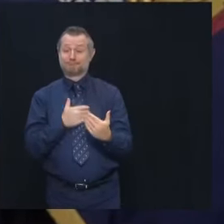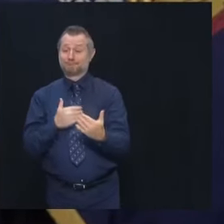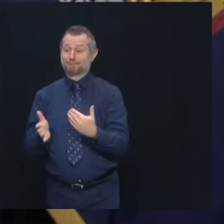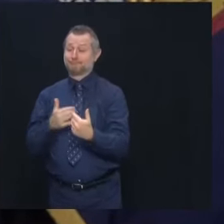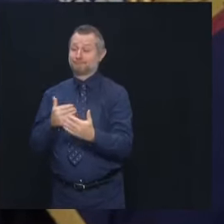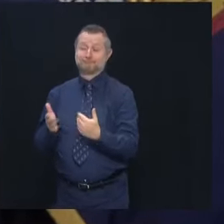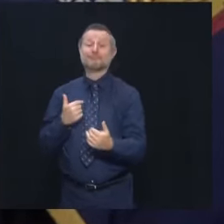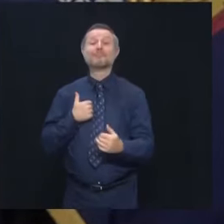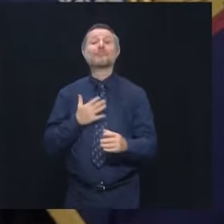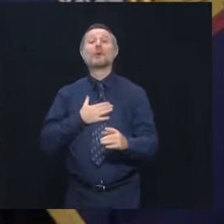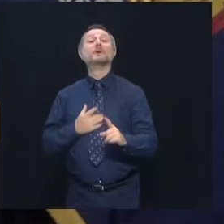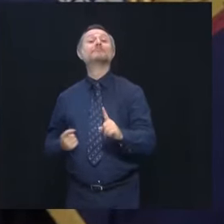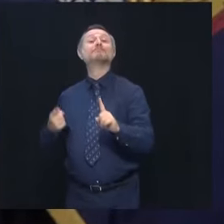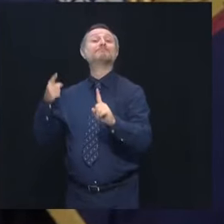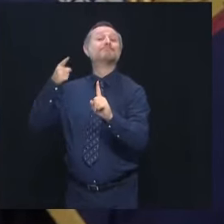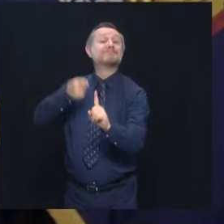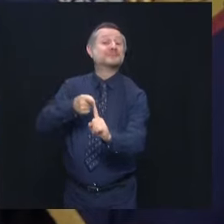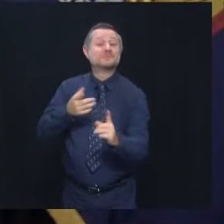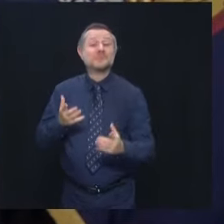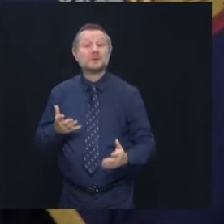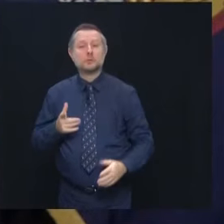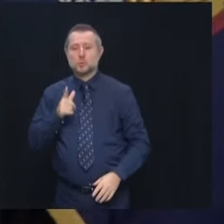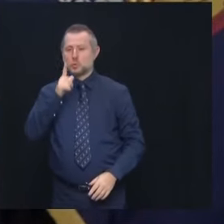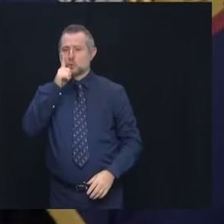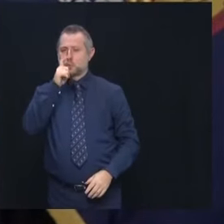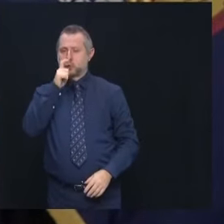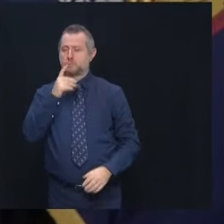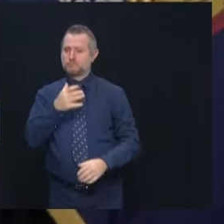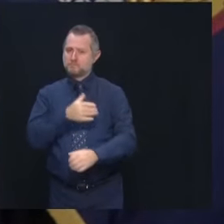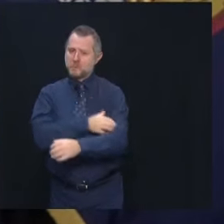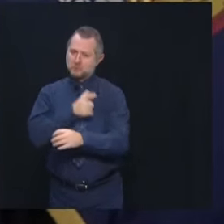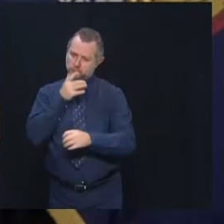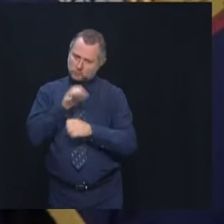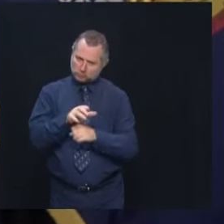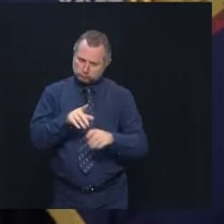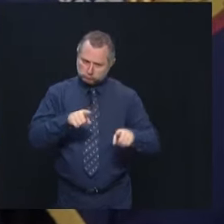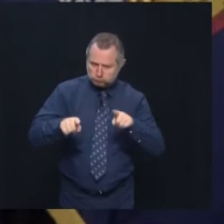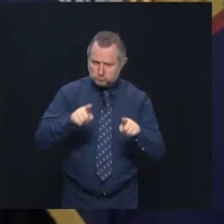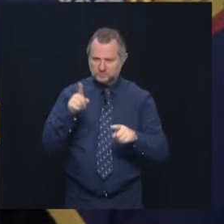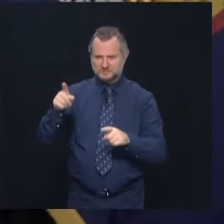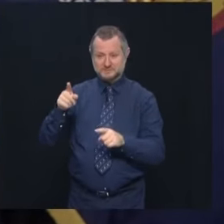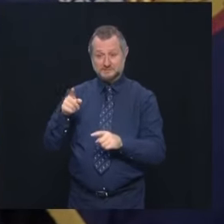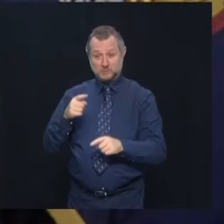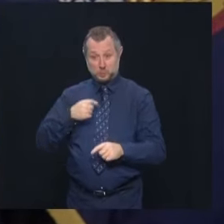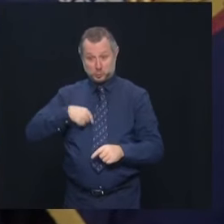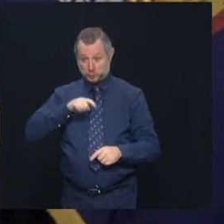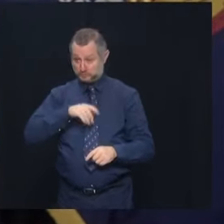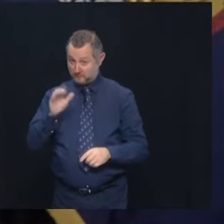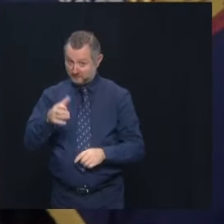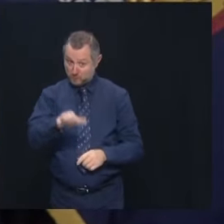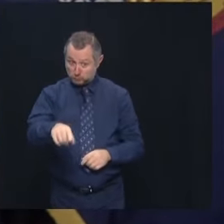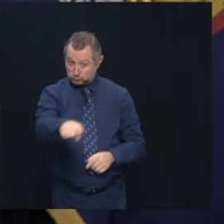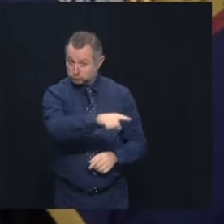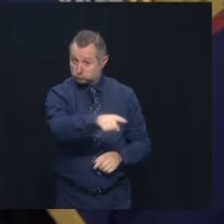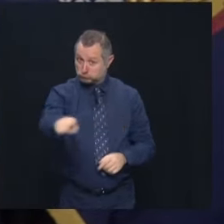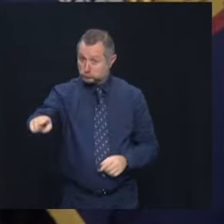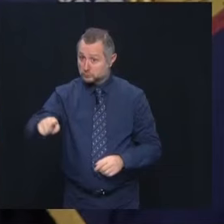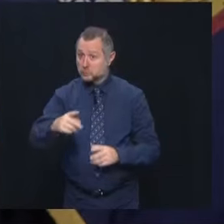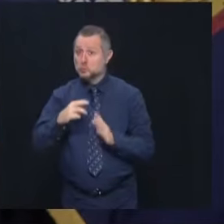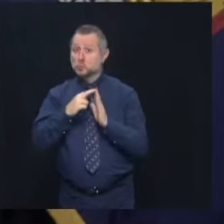do you have the enforcement capacity to enforce any of this? All these great